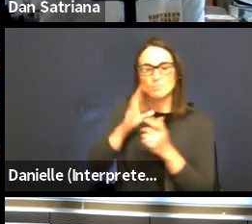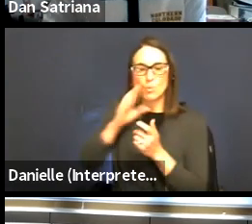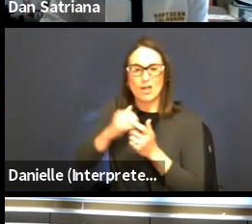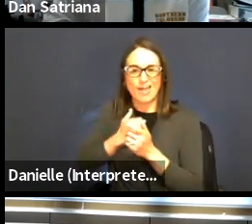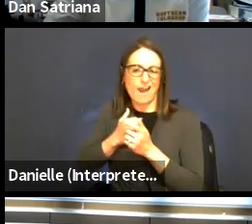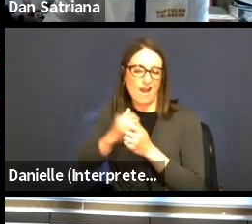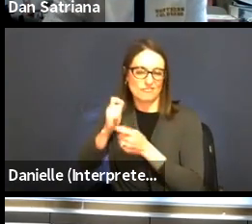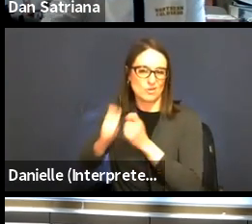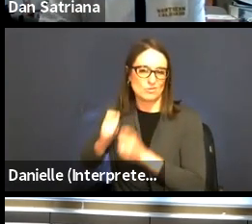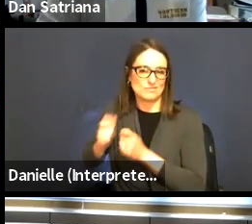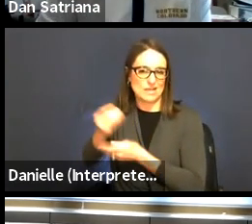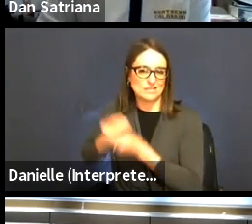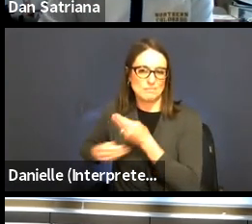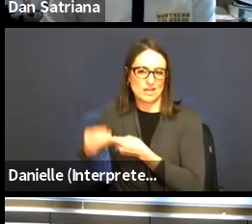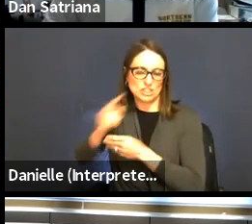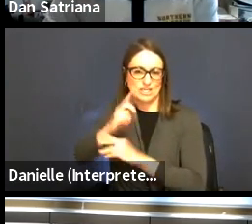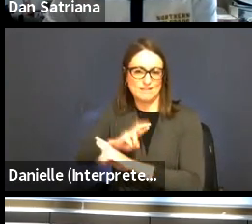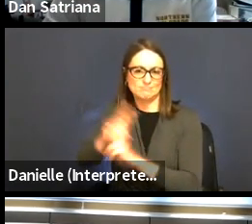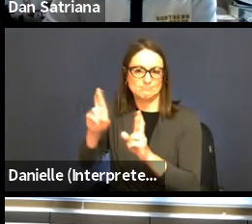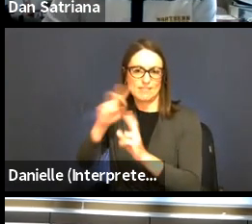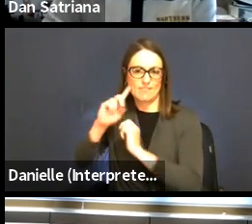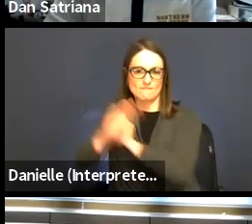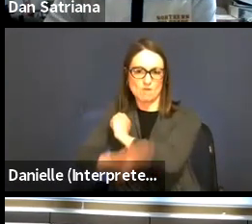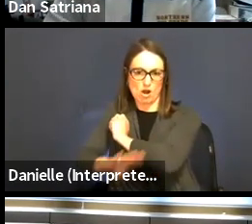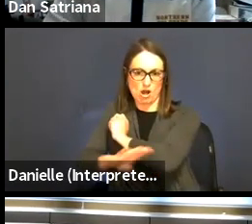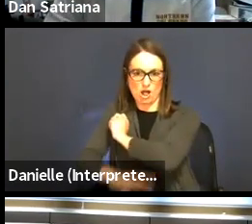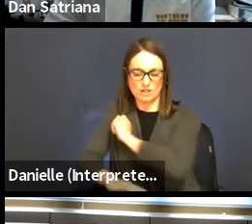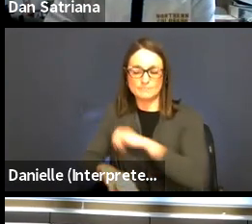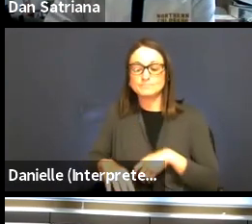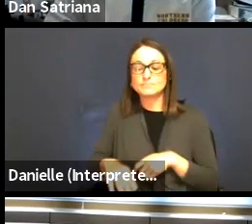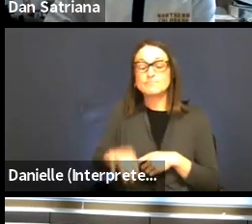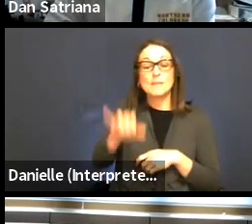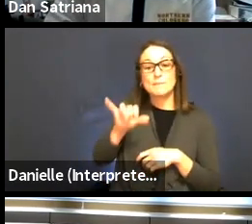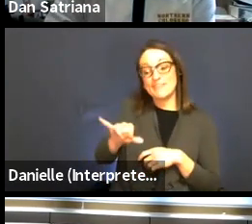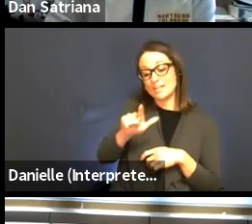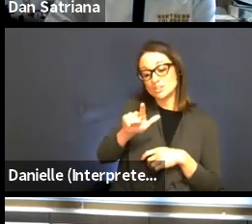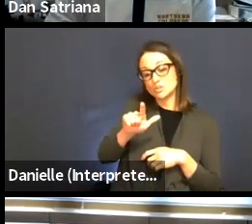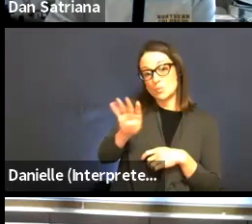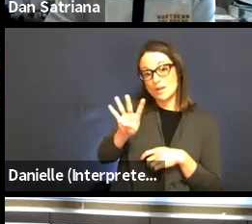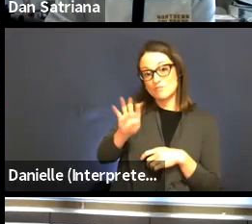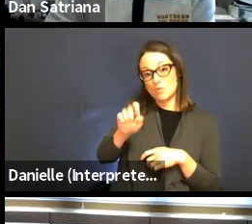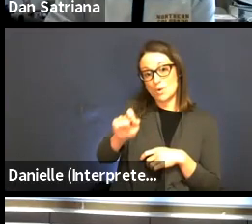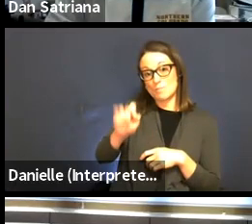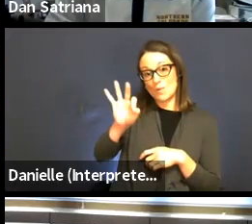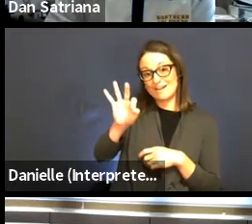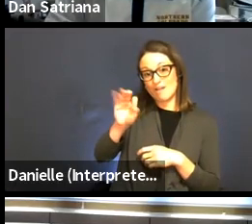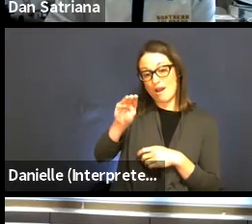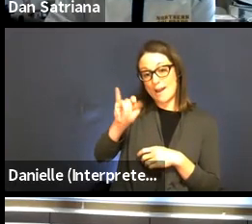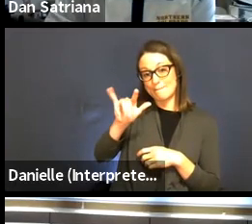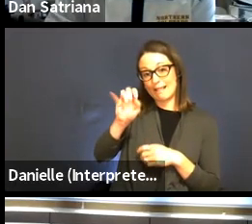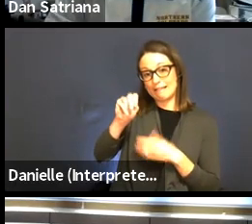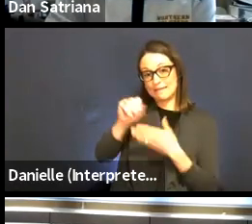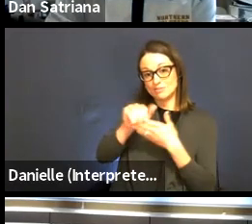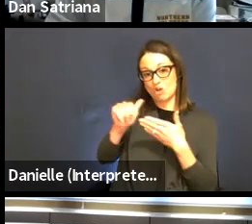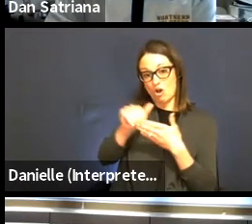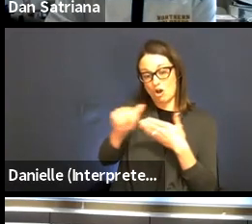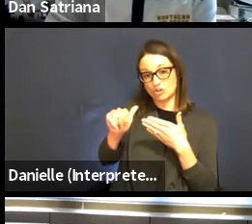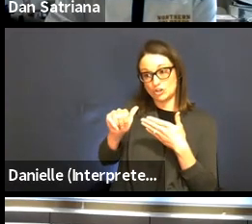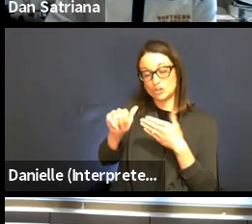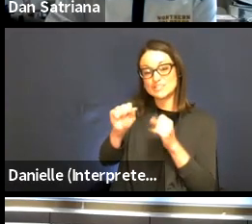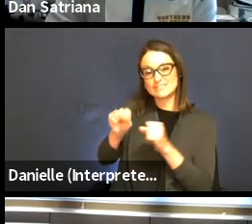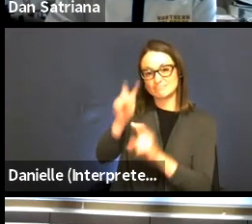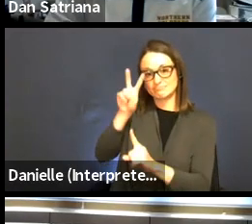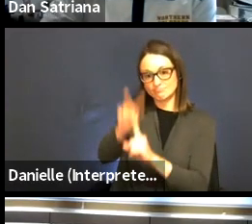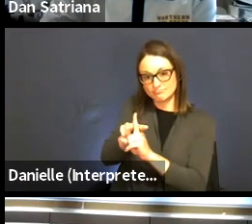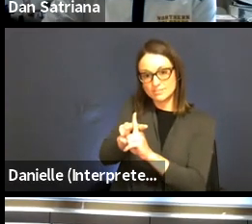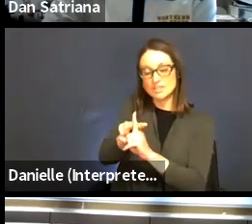governor's executive order indicated that that $24.9 million is to be used for compliance